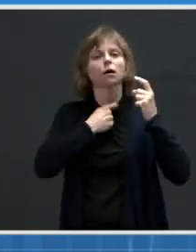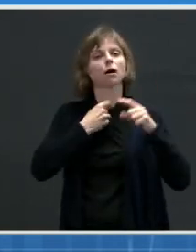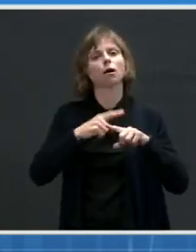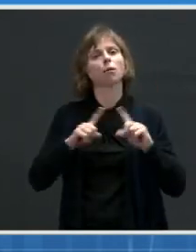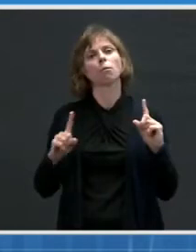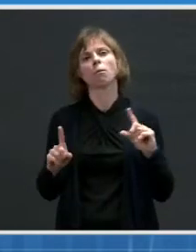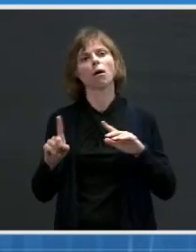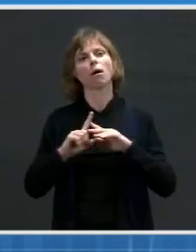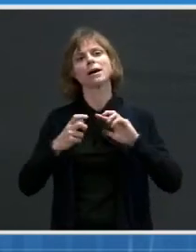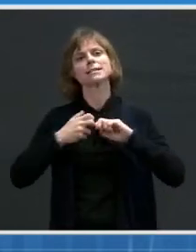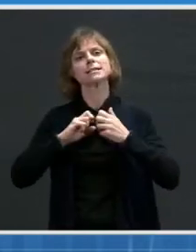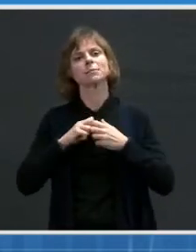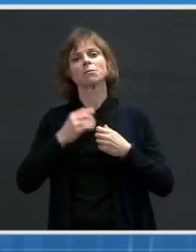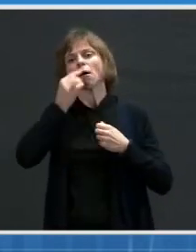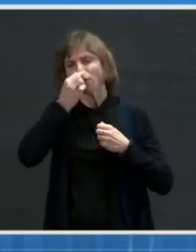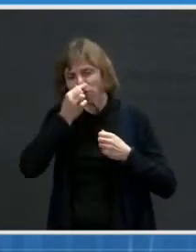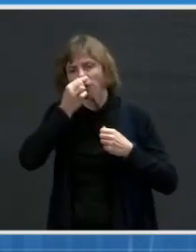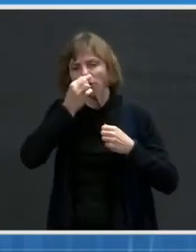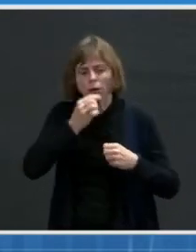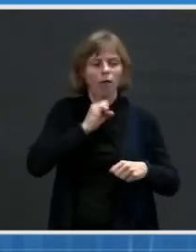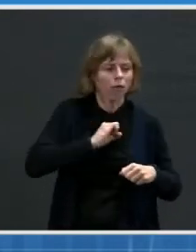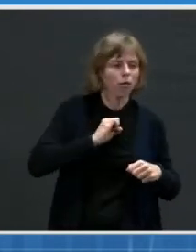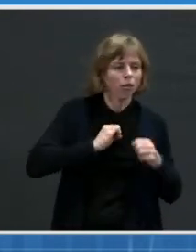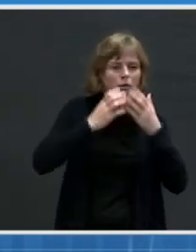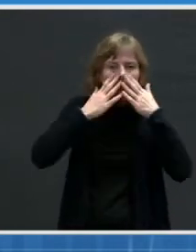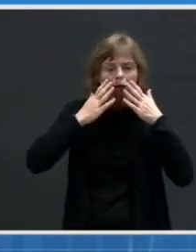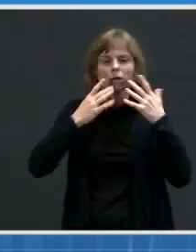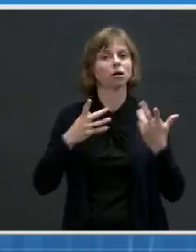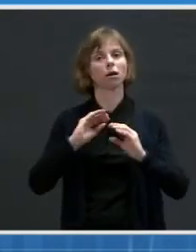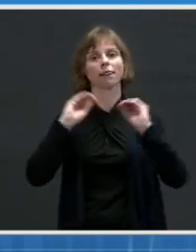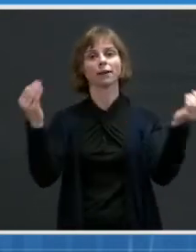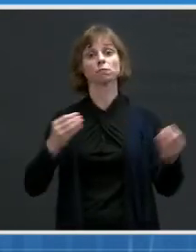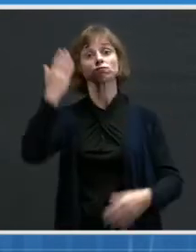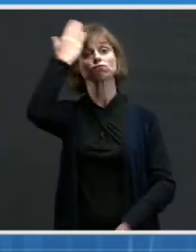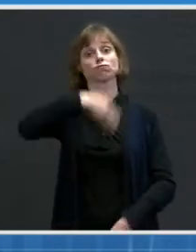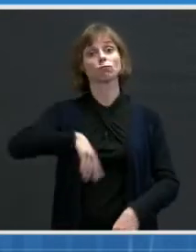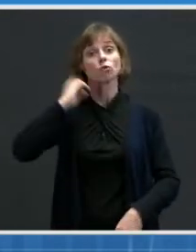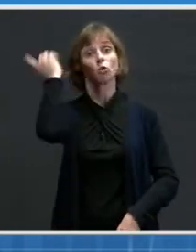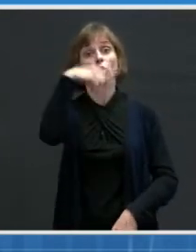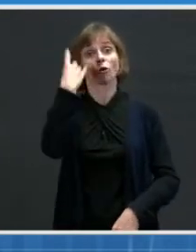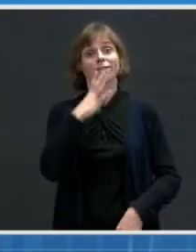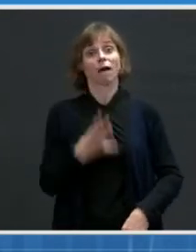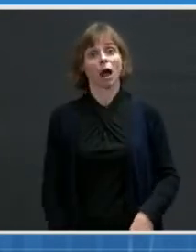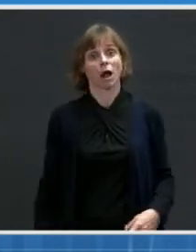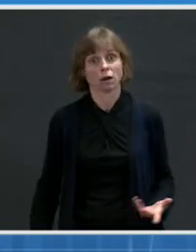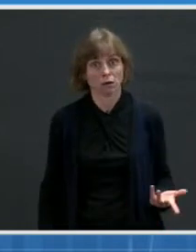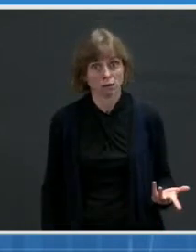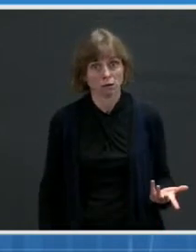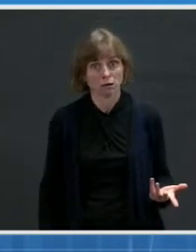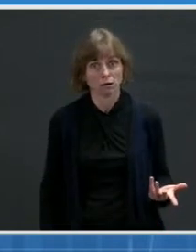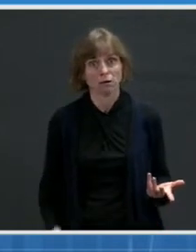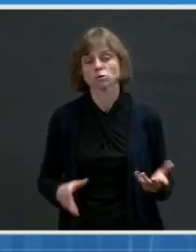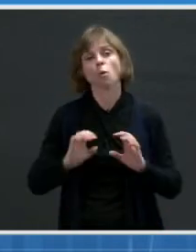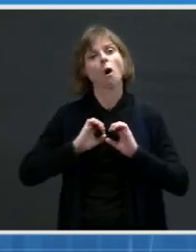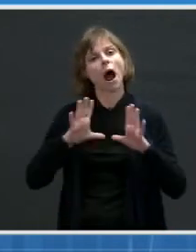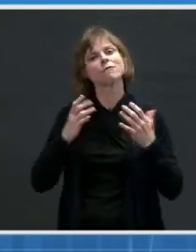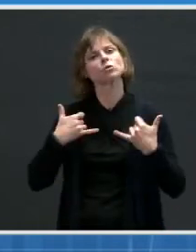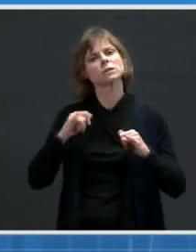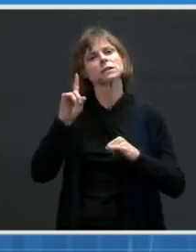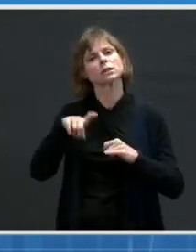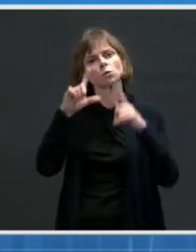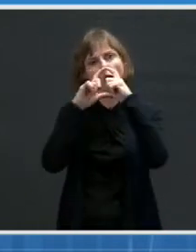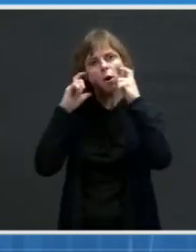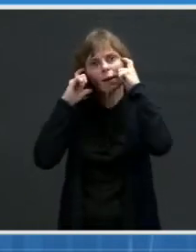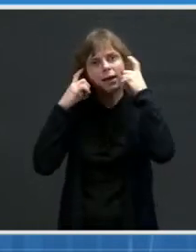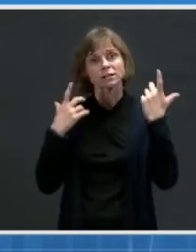reason why we recommend and say you still need to wear a mask. Because if you do have virus in